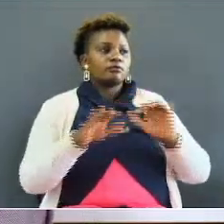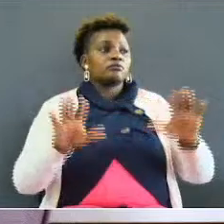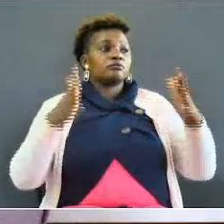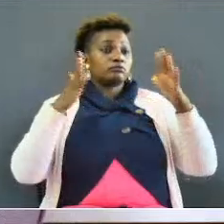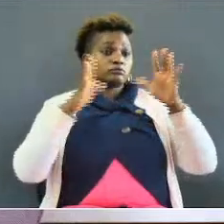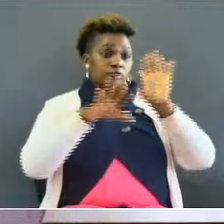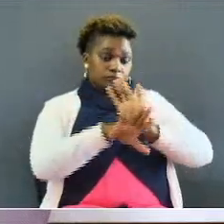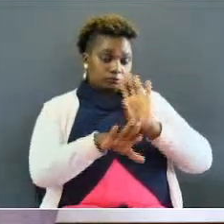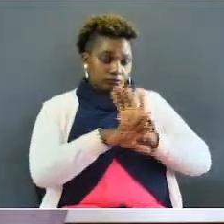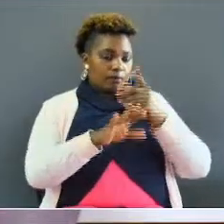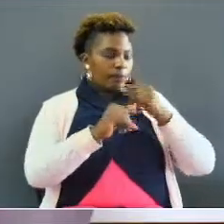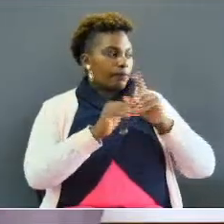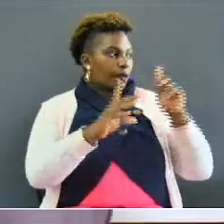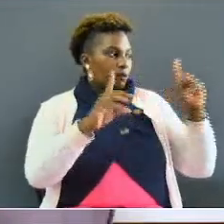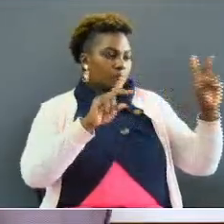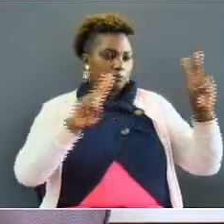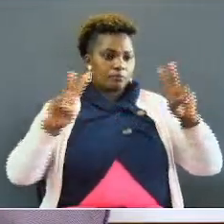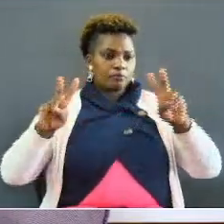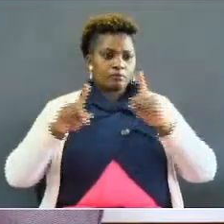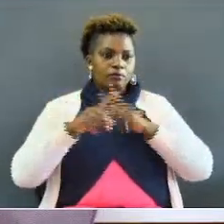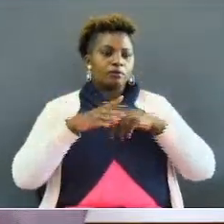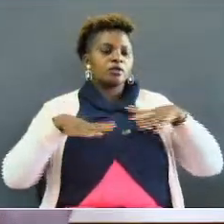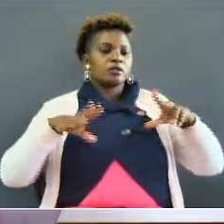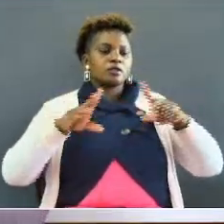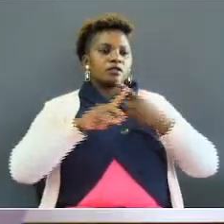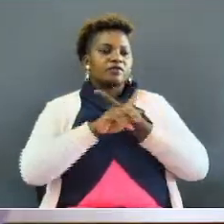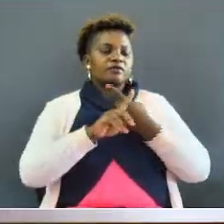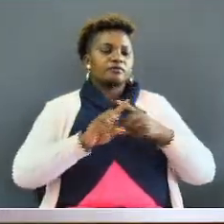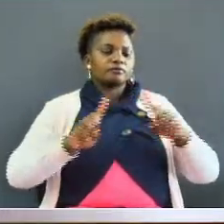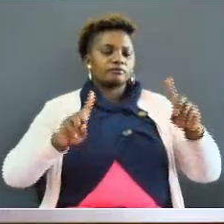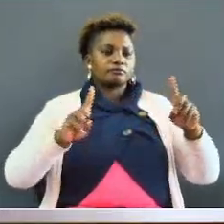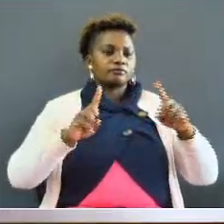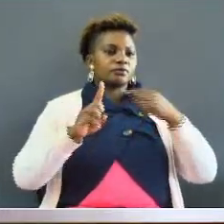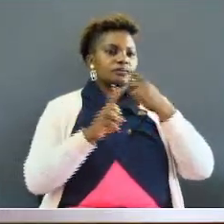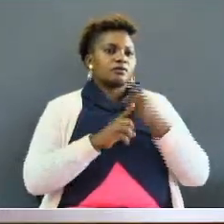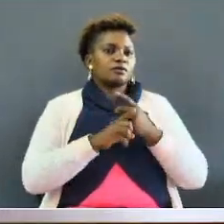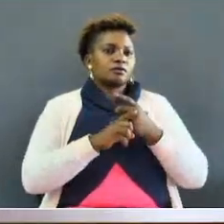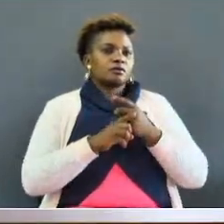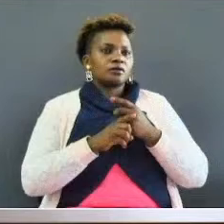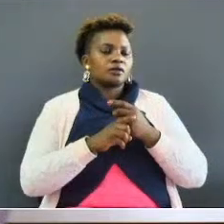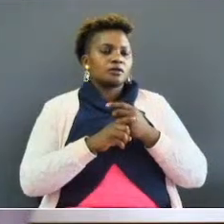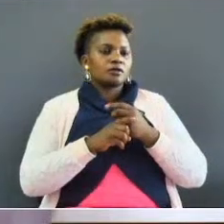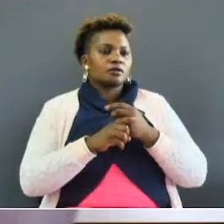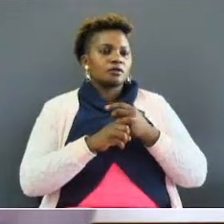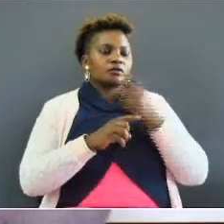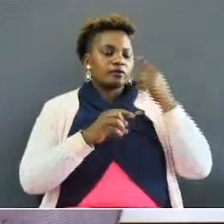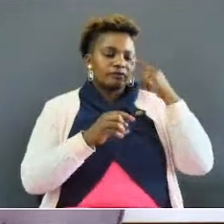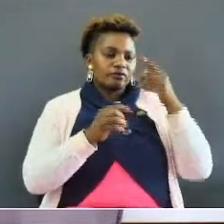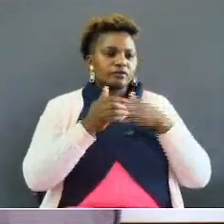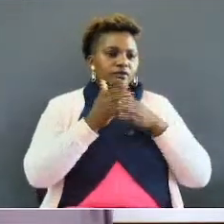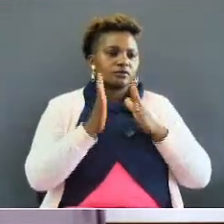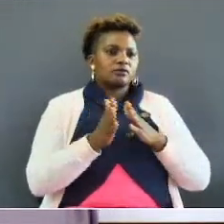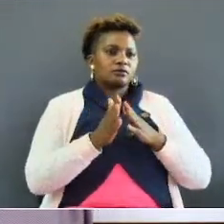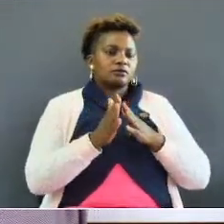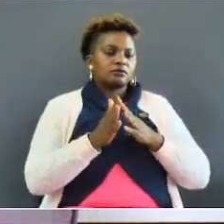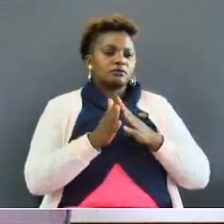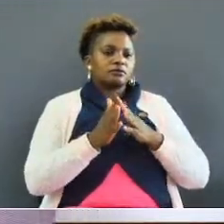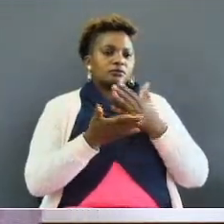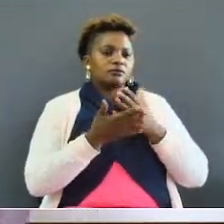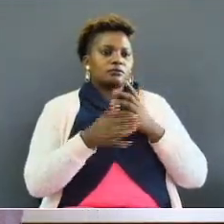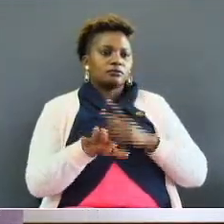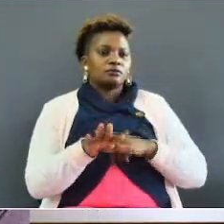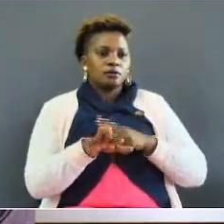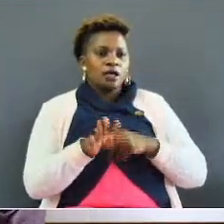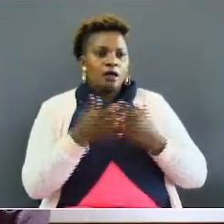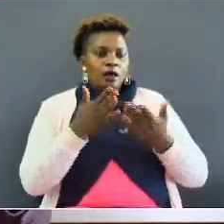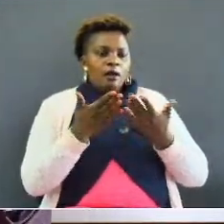church for what is happening. I was saying for leaders, because sometimes you